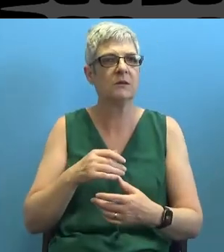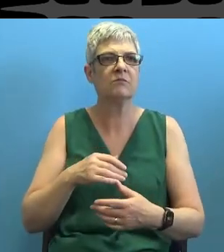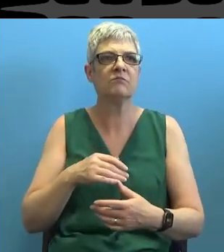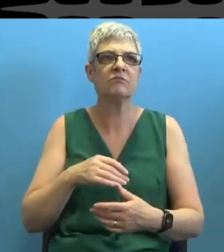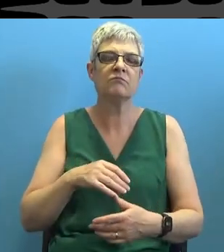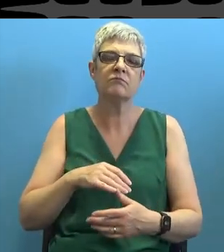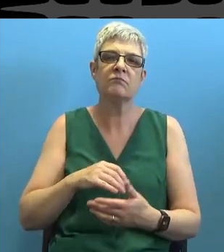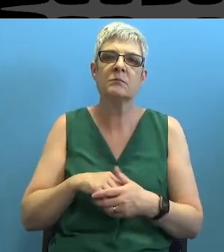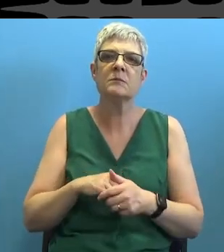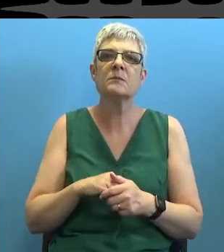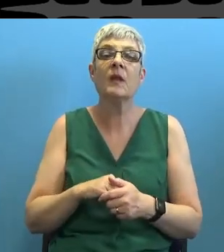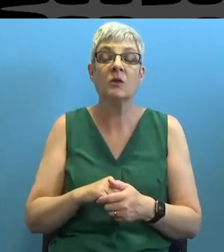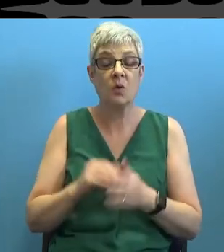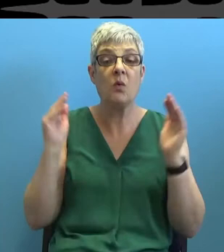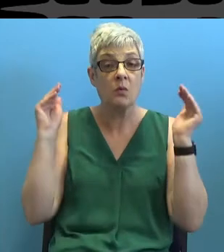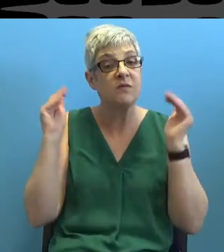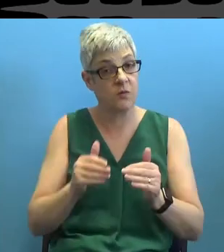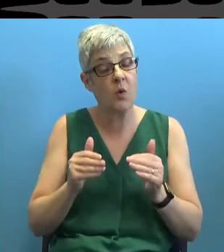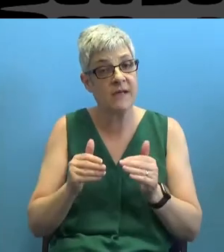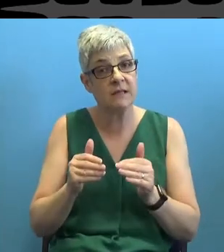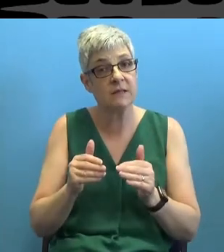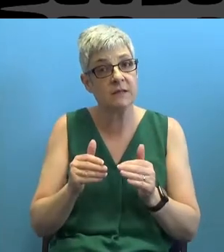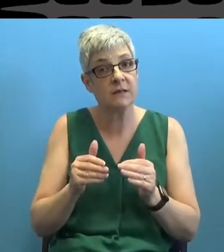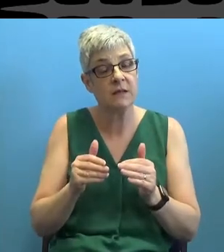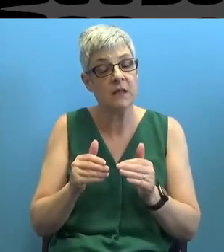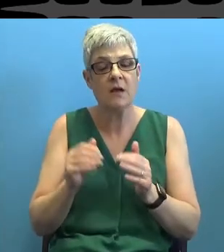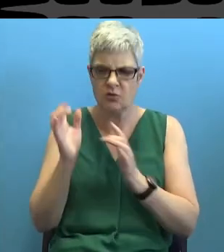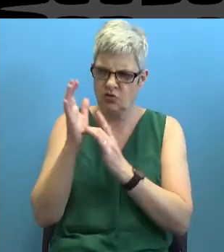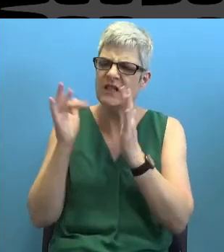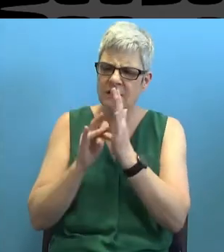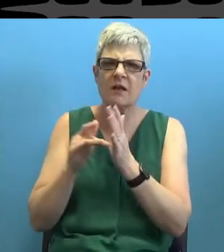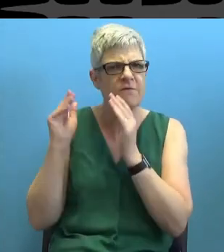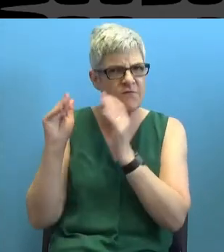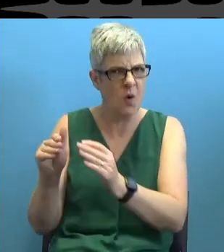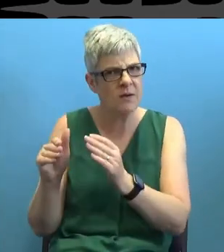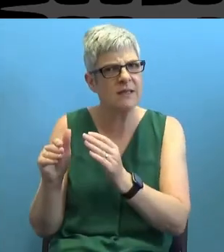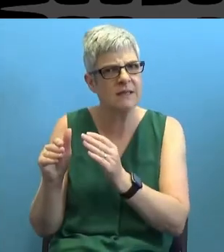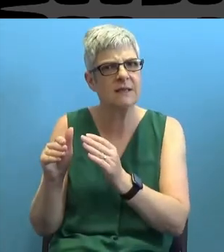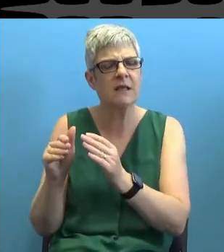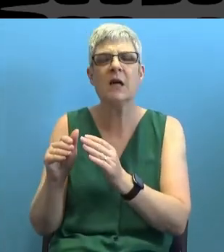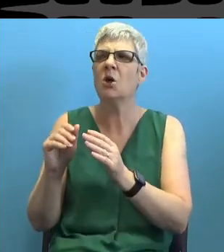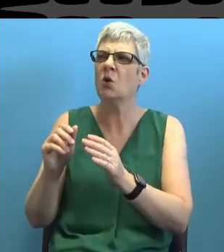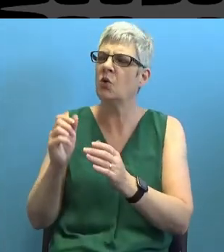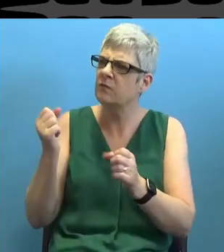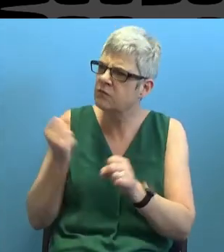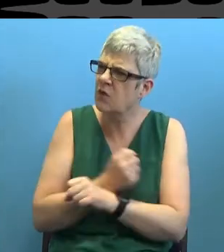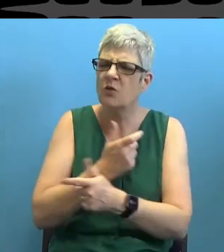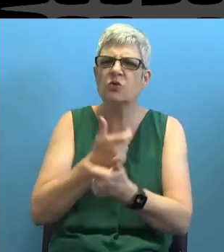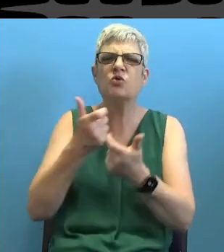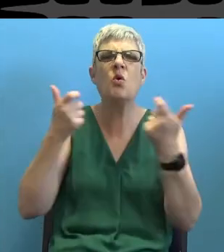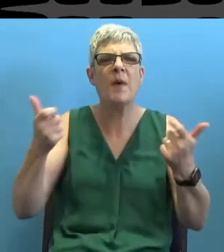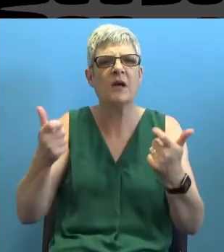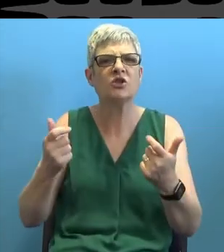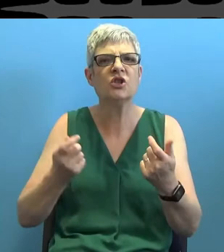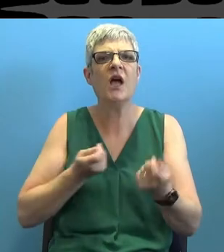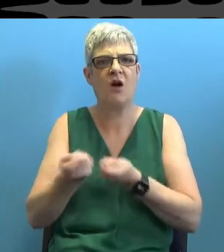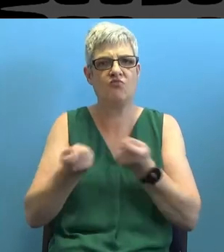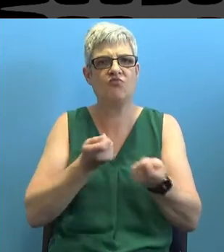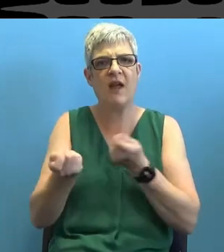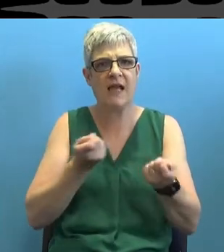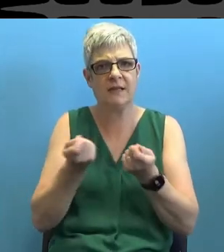Let us focus indeed on that Jesus who has done so much for us and who reigns on high. Jesus is